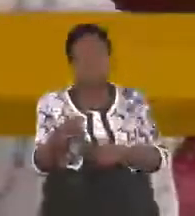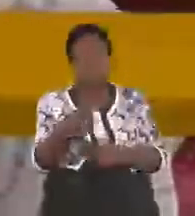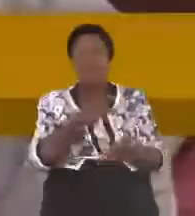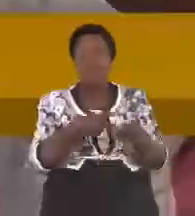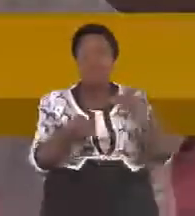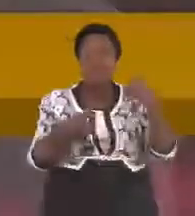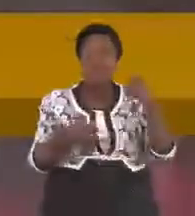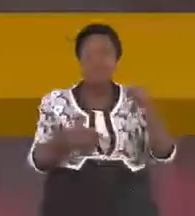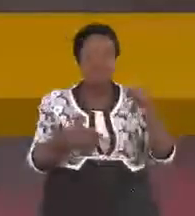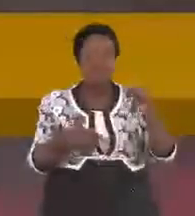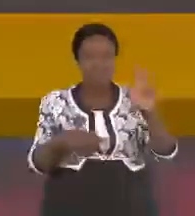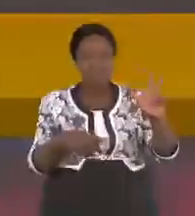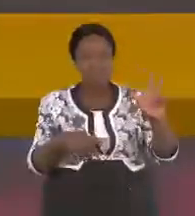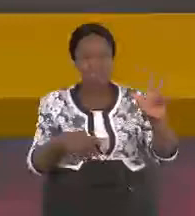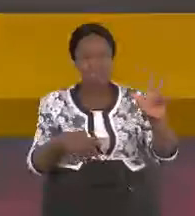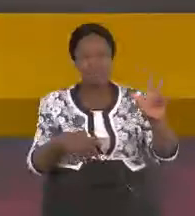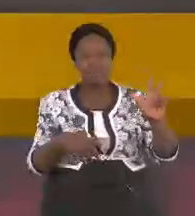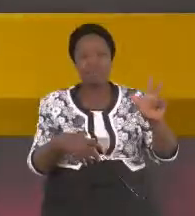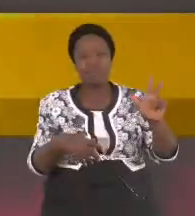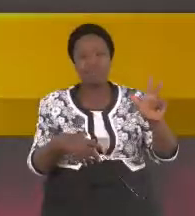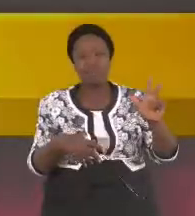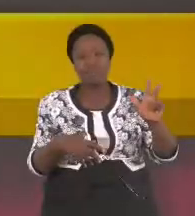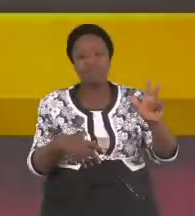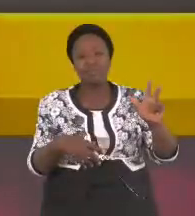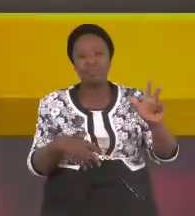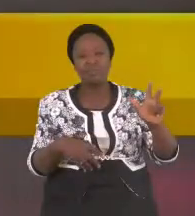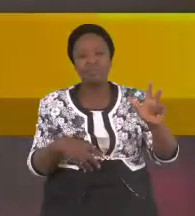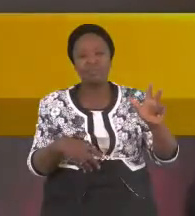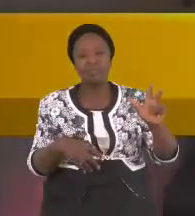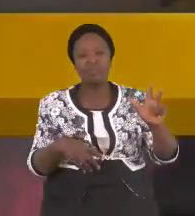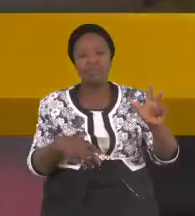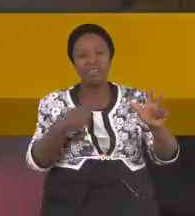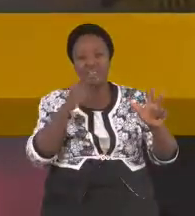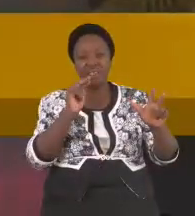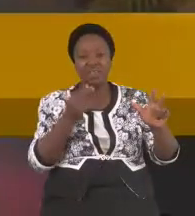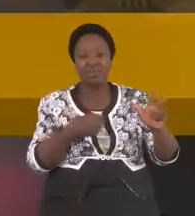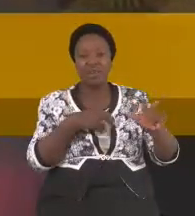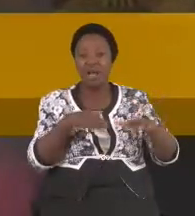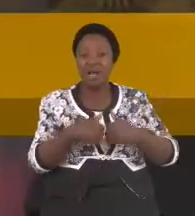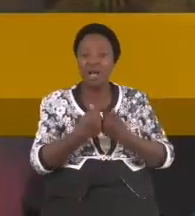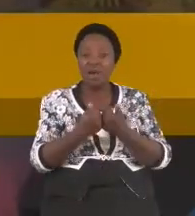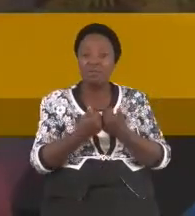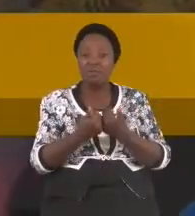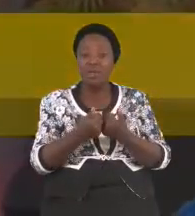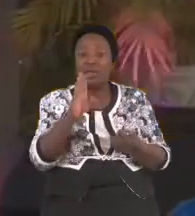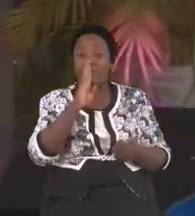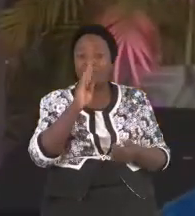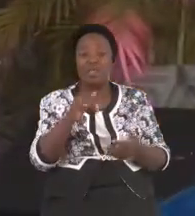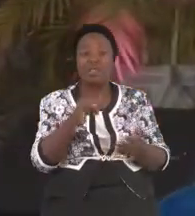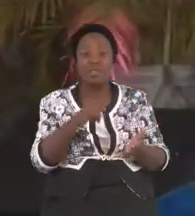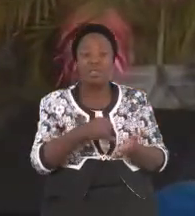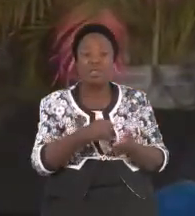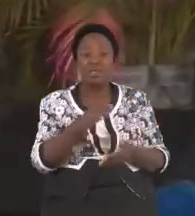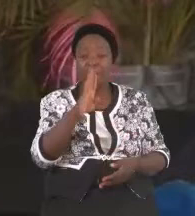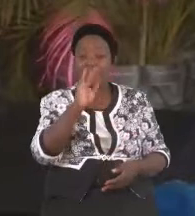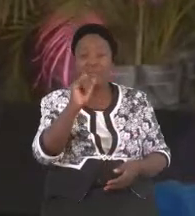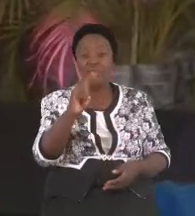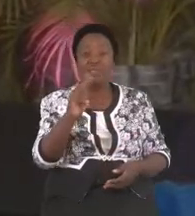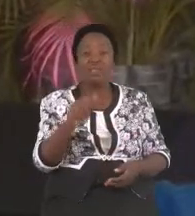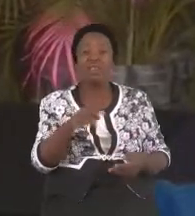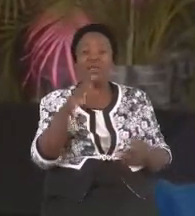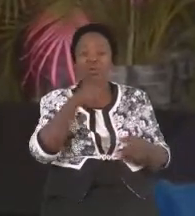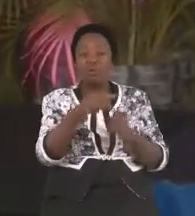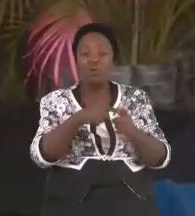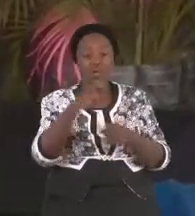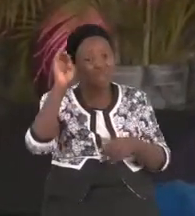13. In verse 13, it tells us, how be it when he, the Spirit of truth, is come,